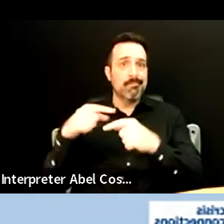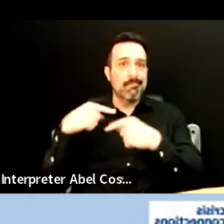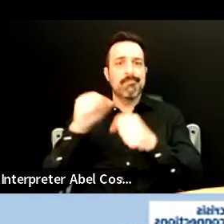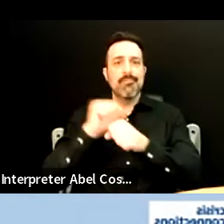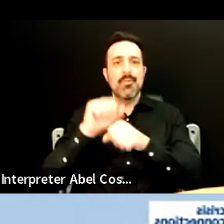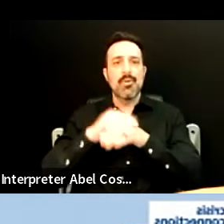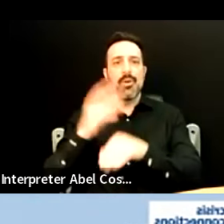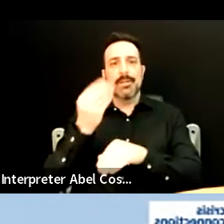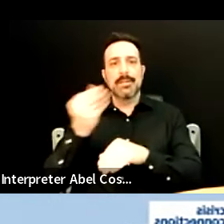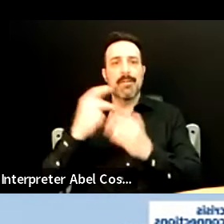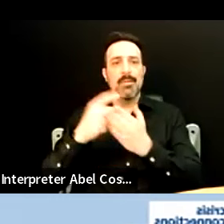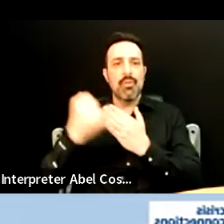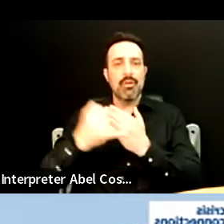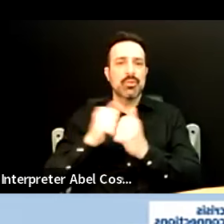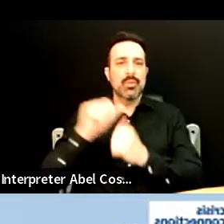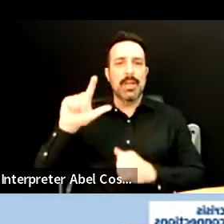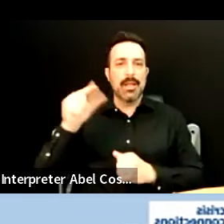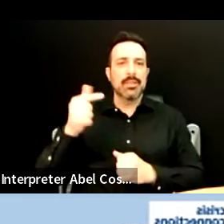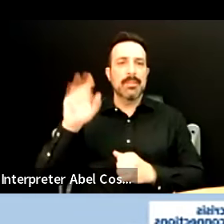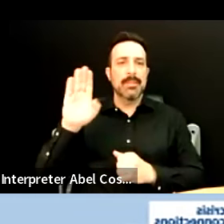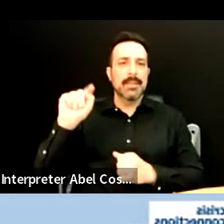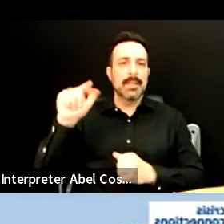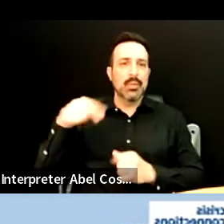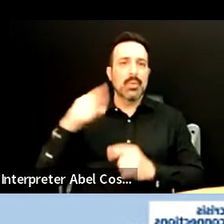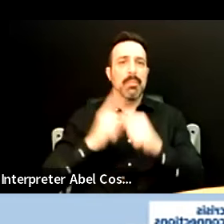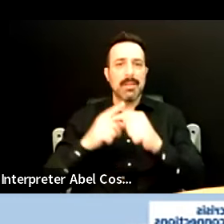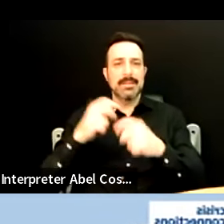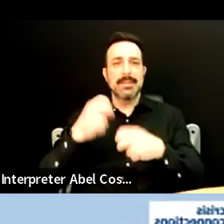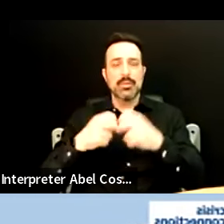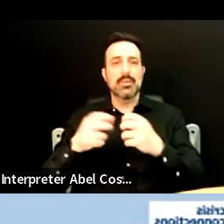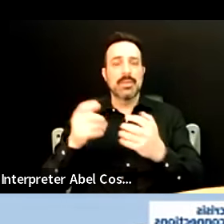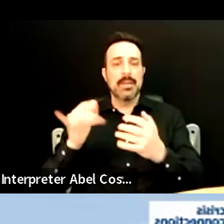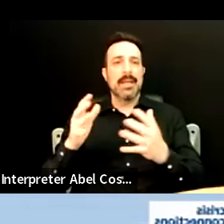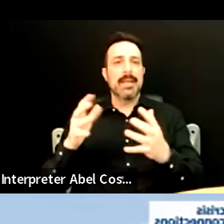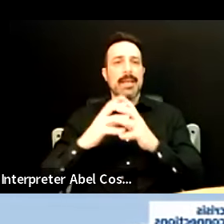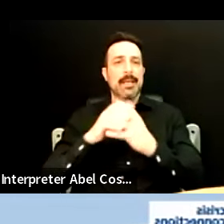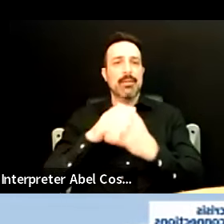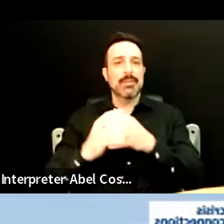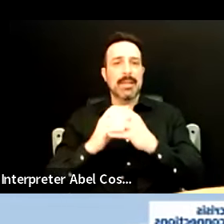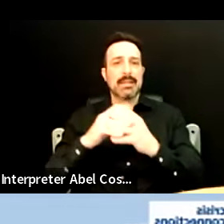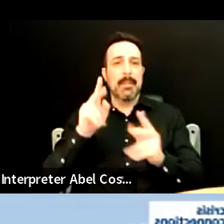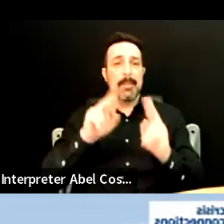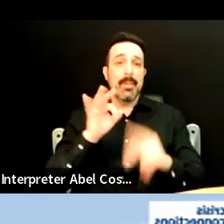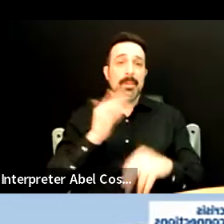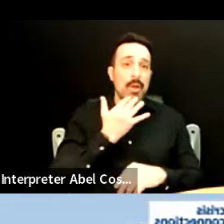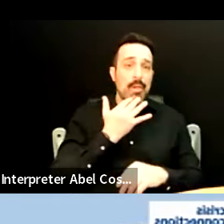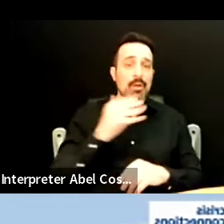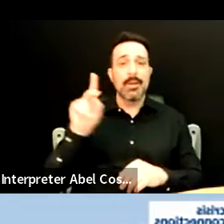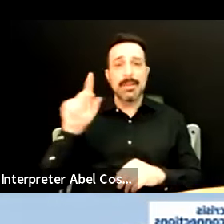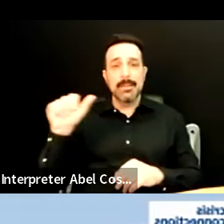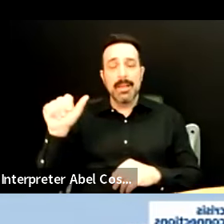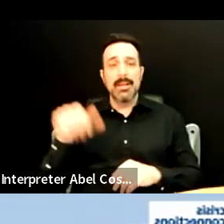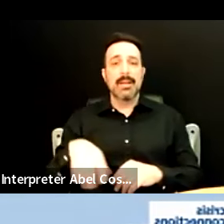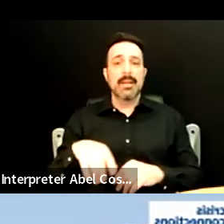several projects where LGBTQ+ issues intersect with that of people of color, disability,